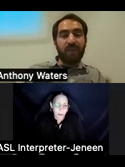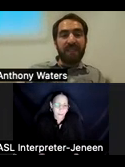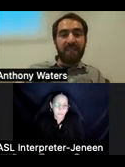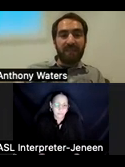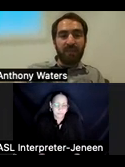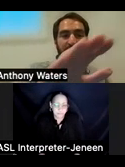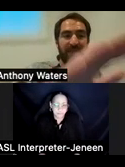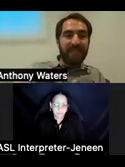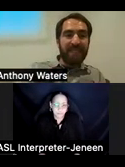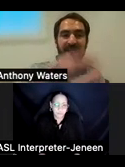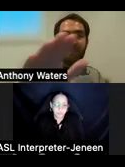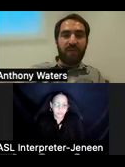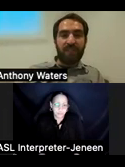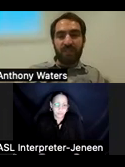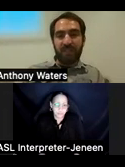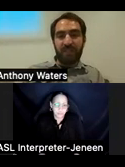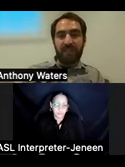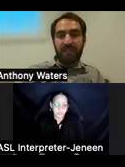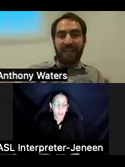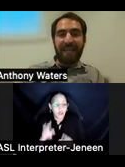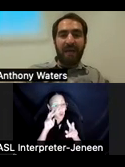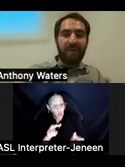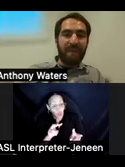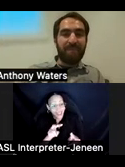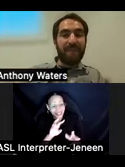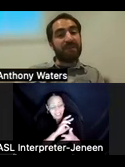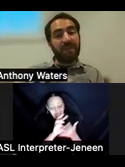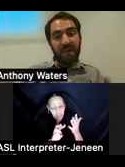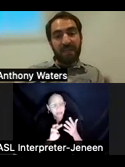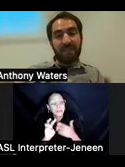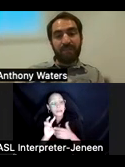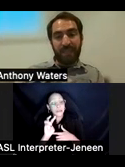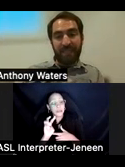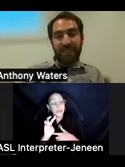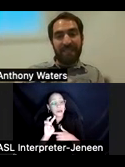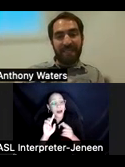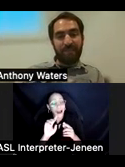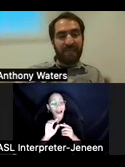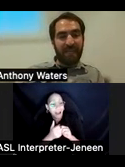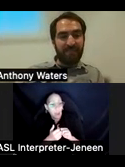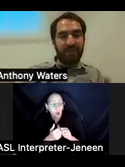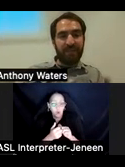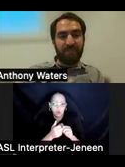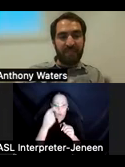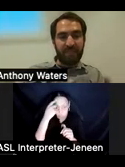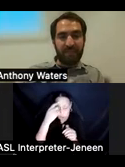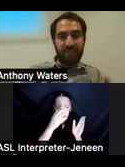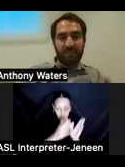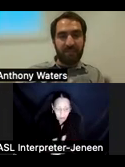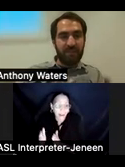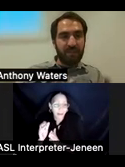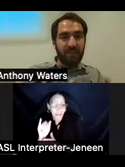And so let's look at these 6 questions and how they map out to thoughts, plan, intent, behavior, and